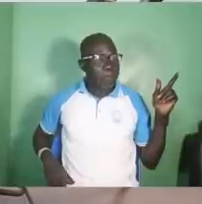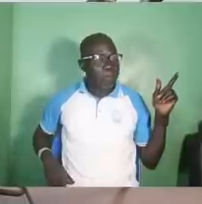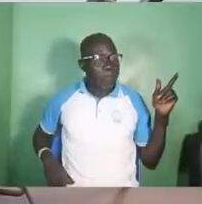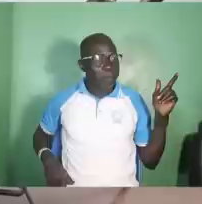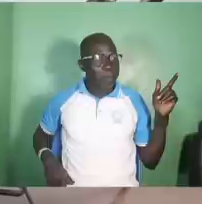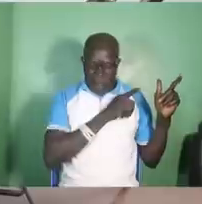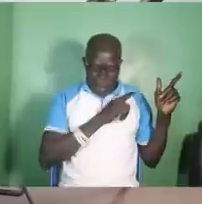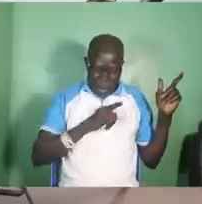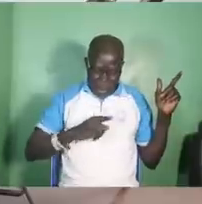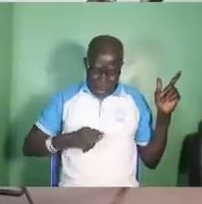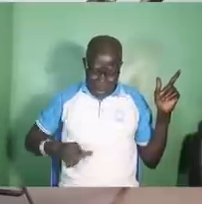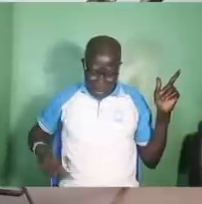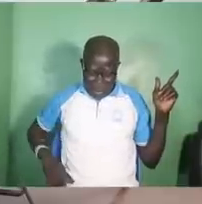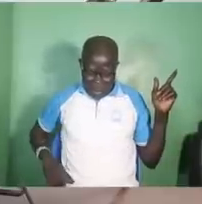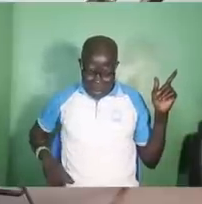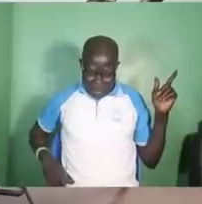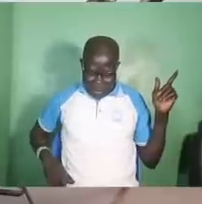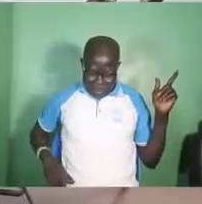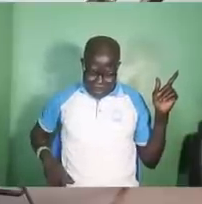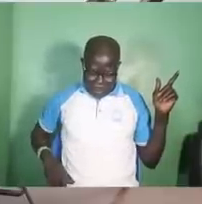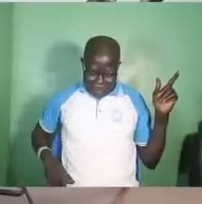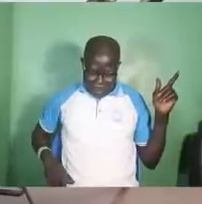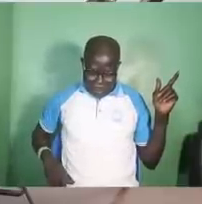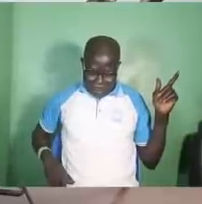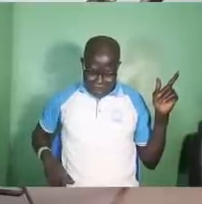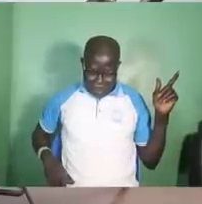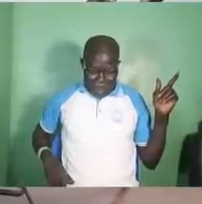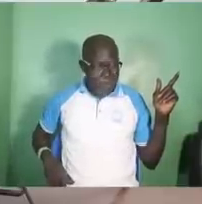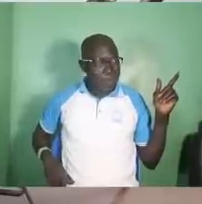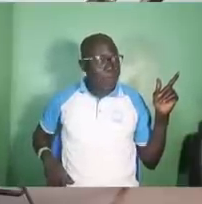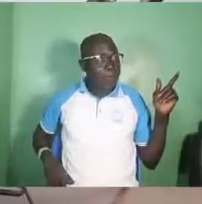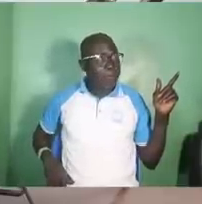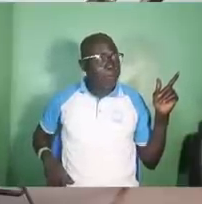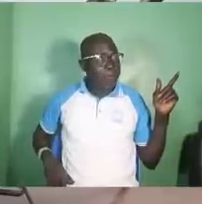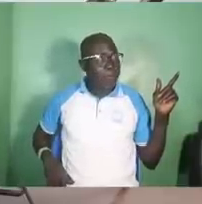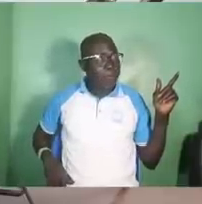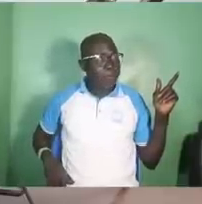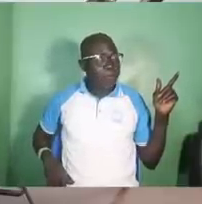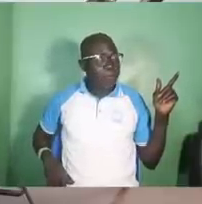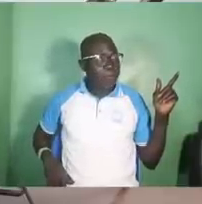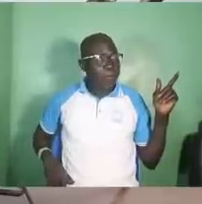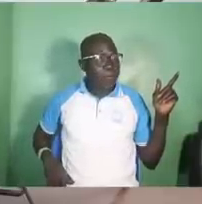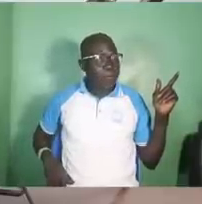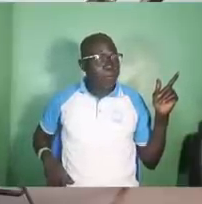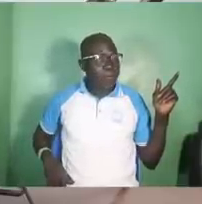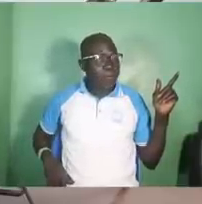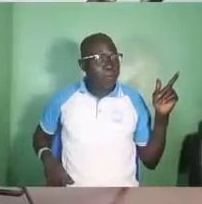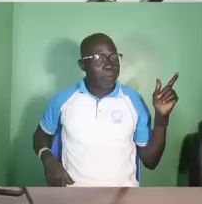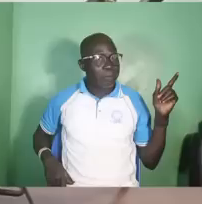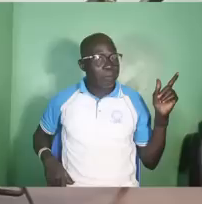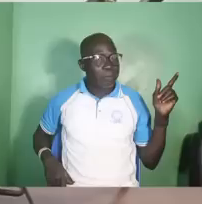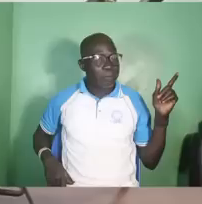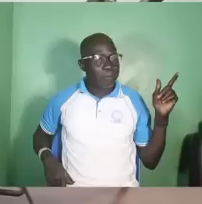jp babasebioba lati jo sire gregory church land of reality tolu jo wa ni baremu